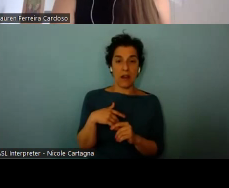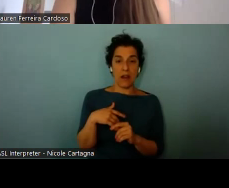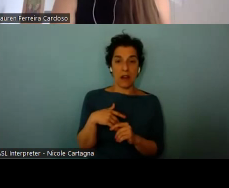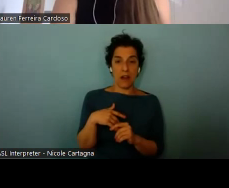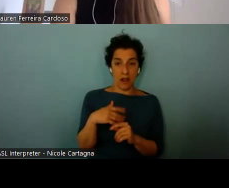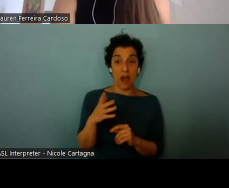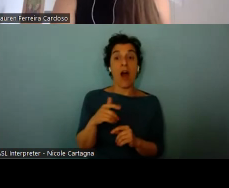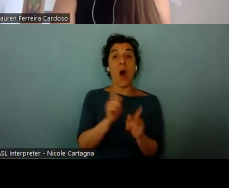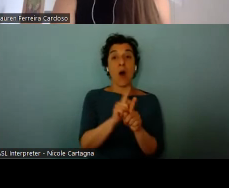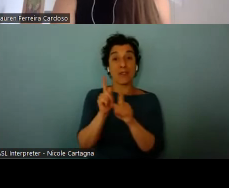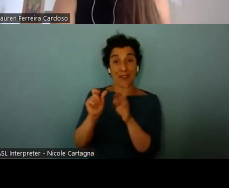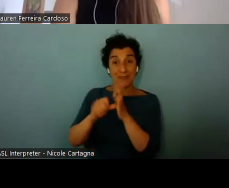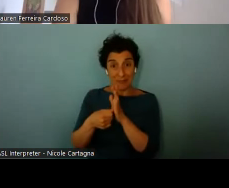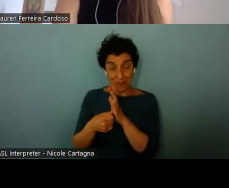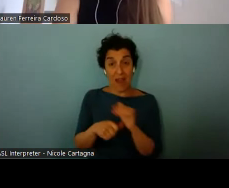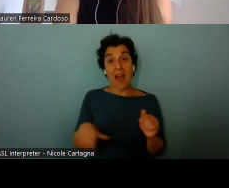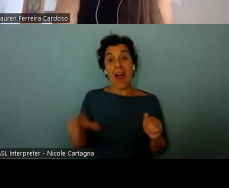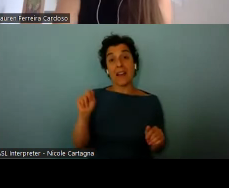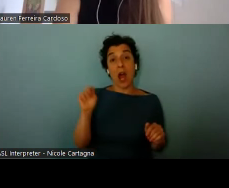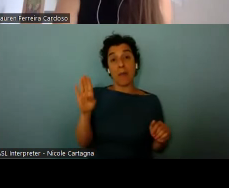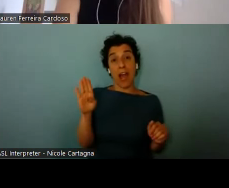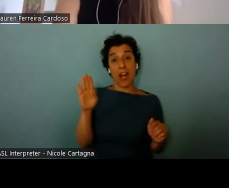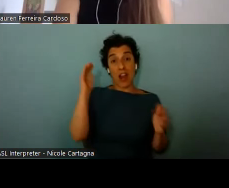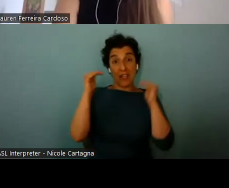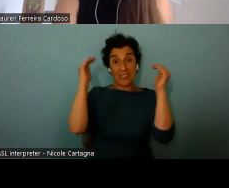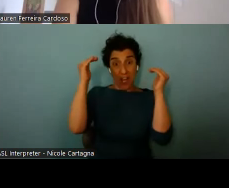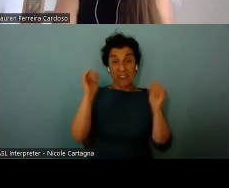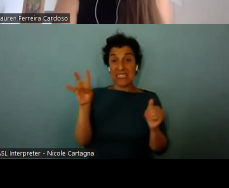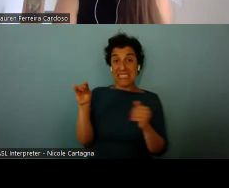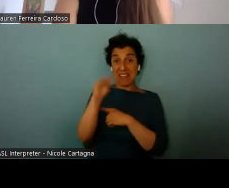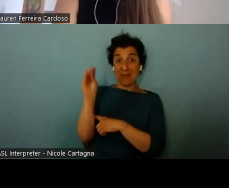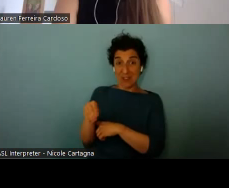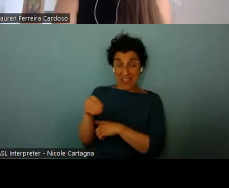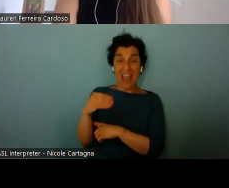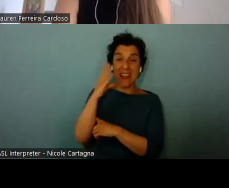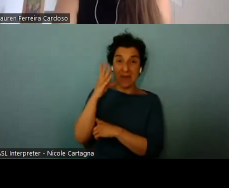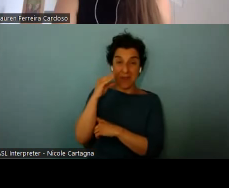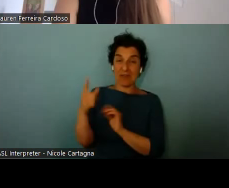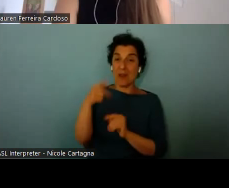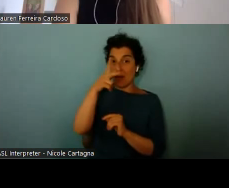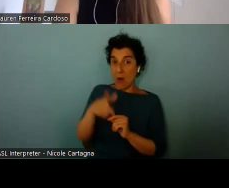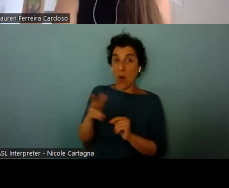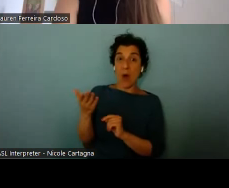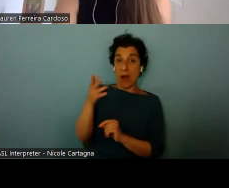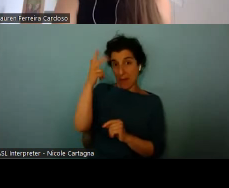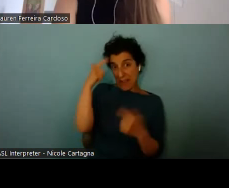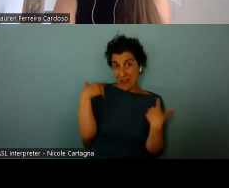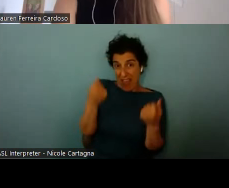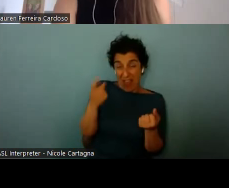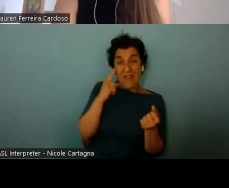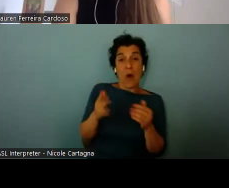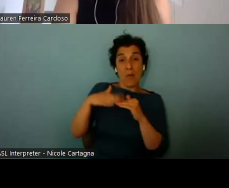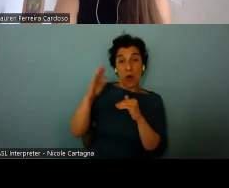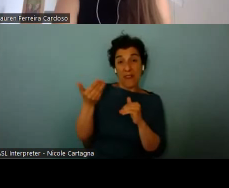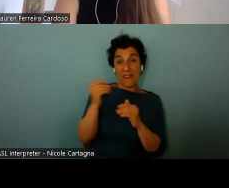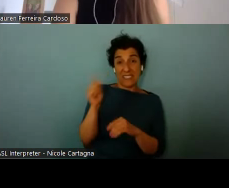Another thing we found, 70% of non-binary adults reported experiencing poor mental health for more than 15 days in the past month, and